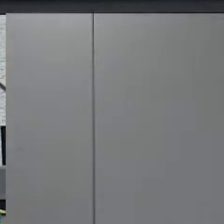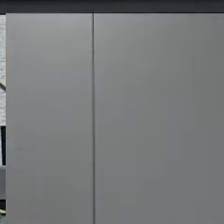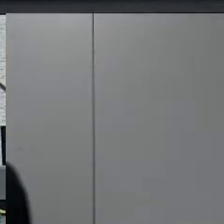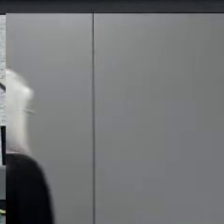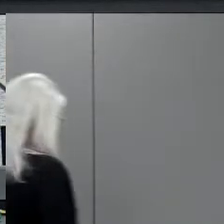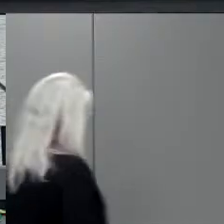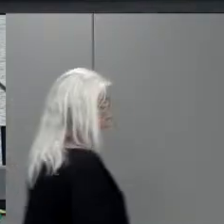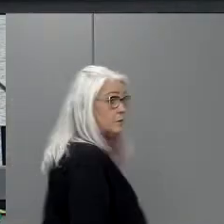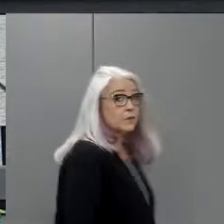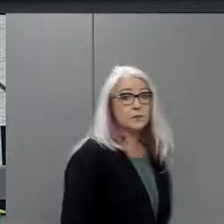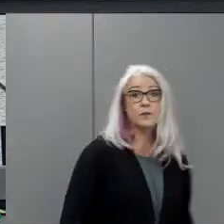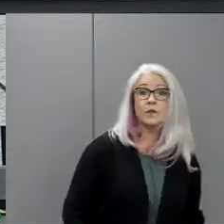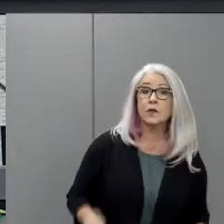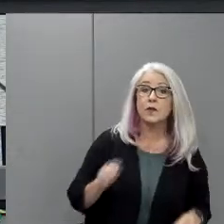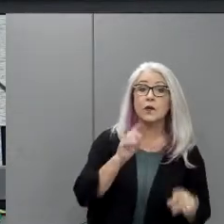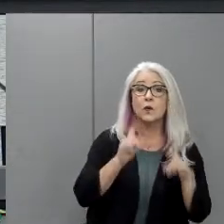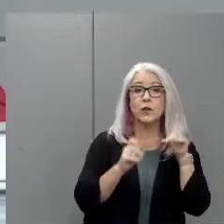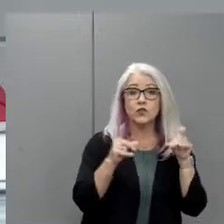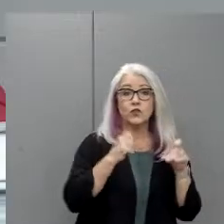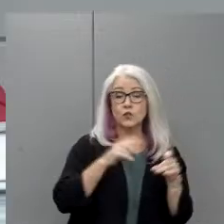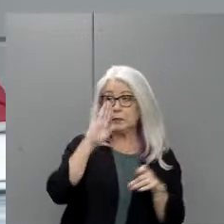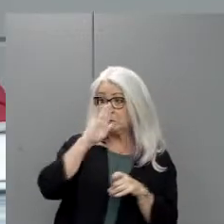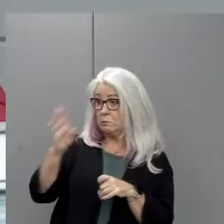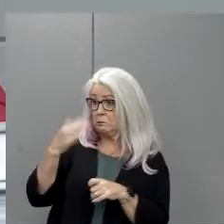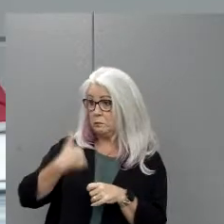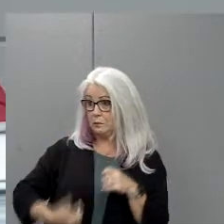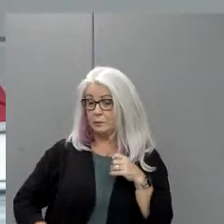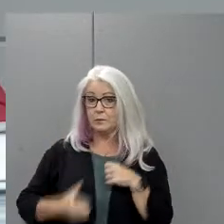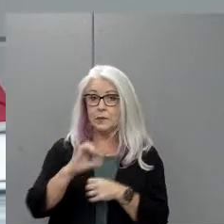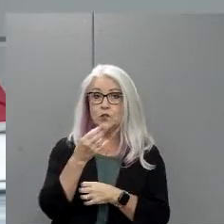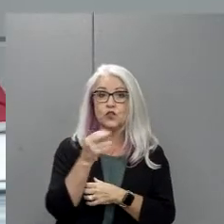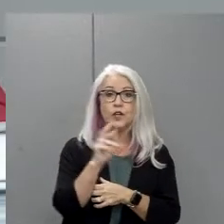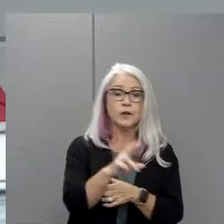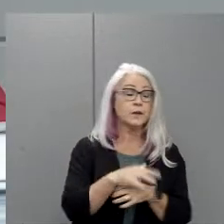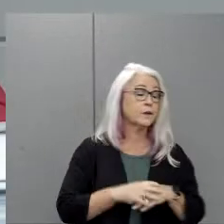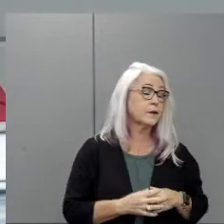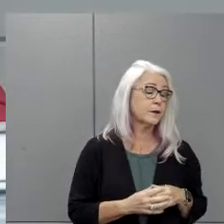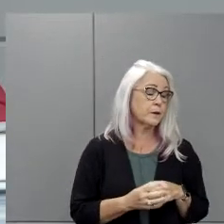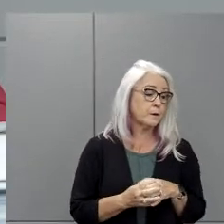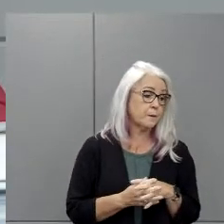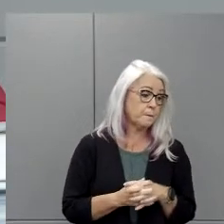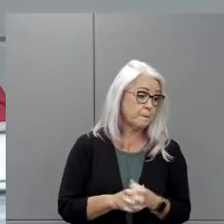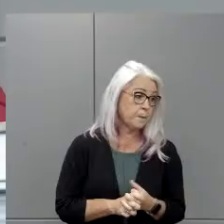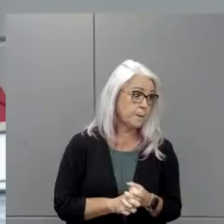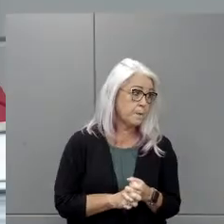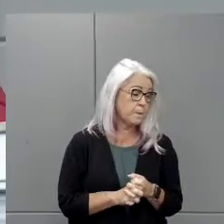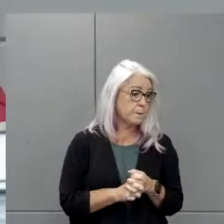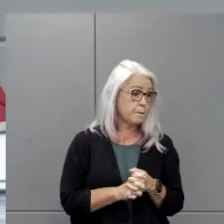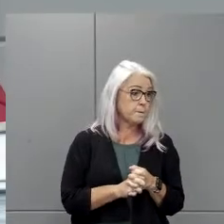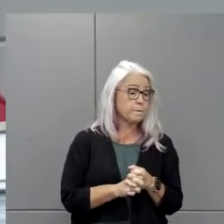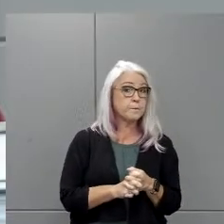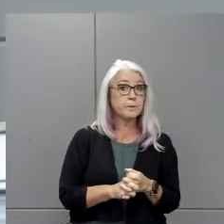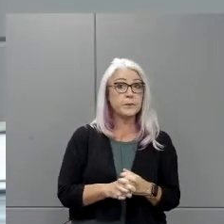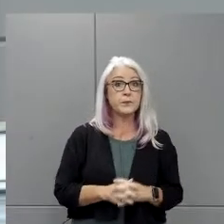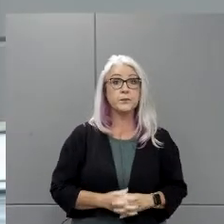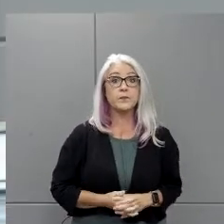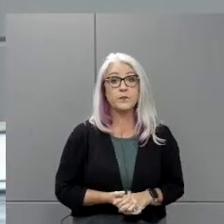Okay. All right. Any other? I think that